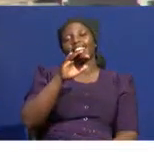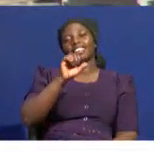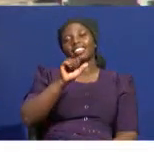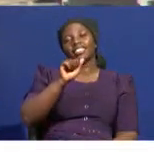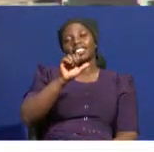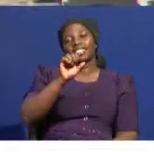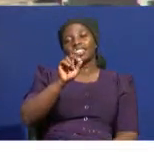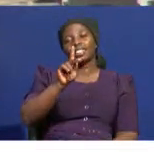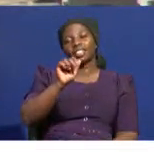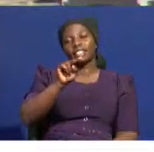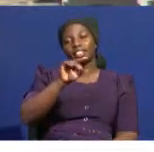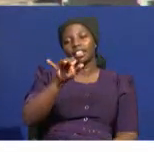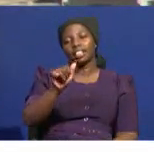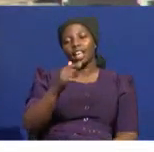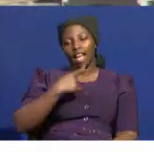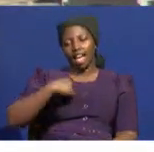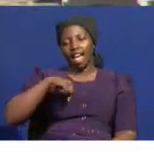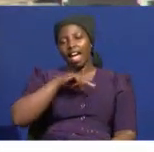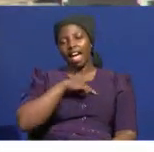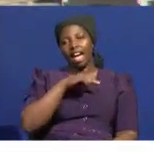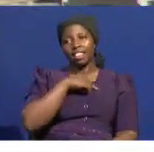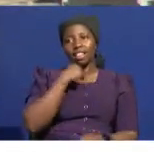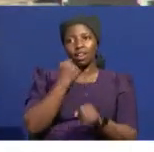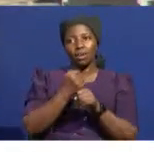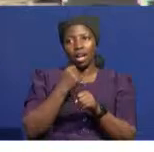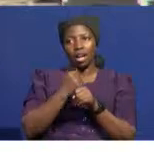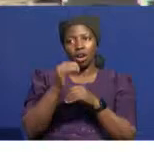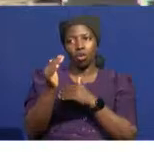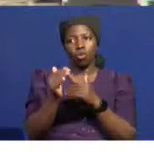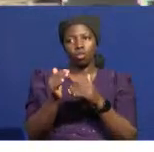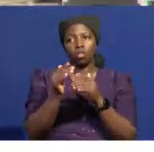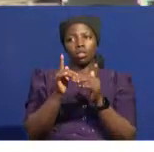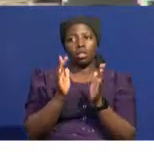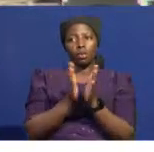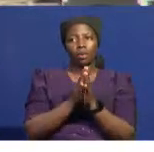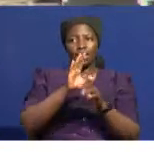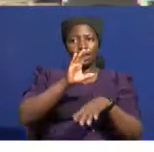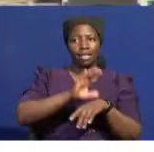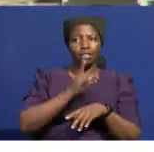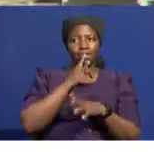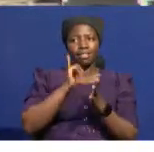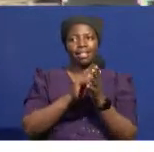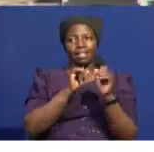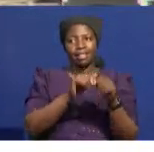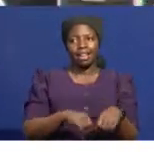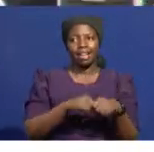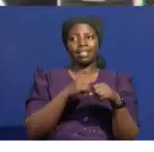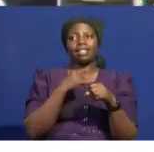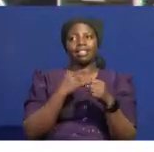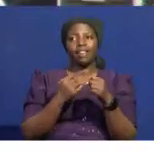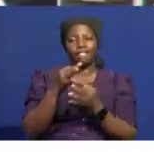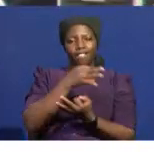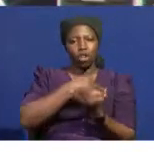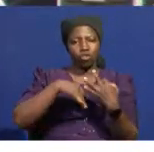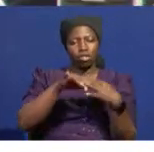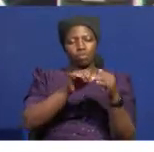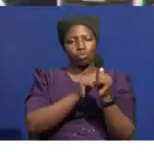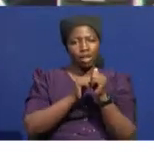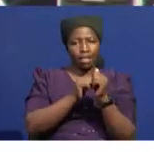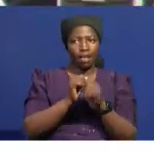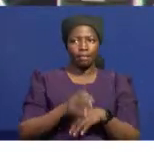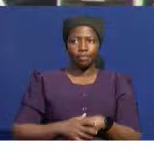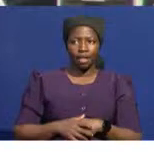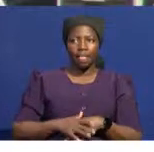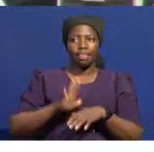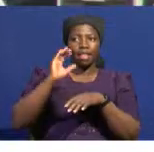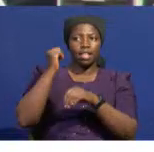ship. That's why we need to work closely with the church so that we can commiserate with each other in fellowship. The job of a shepherd